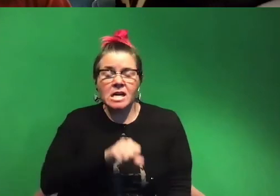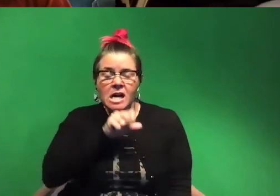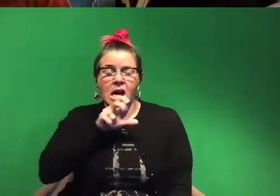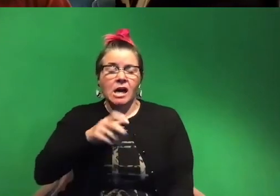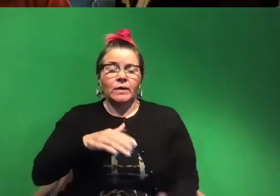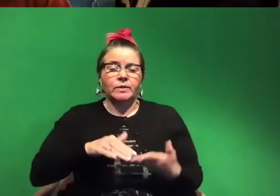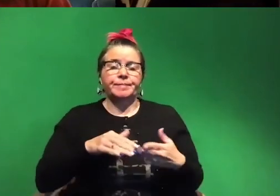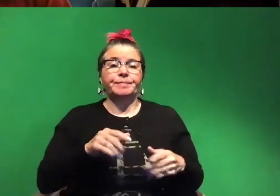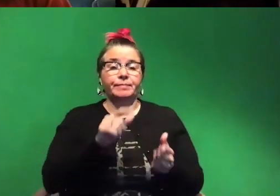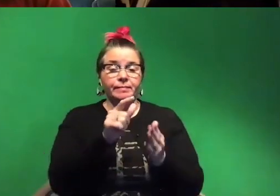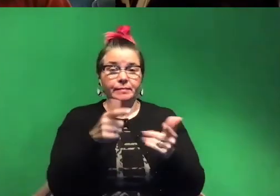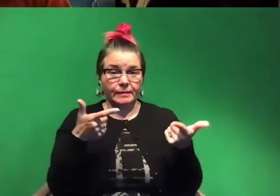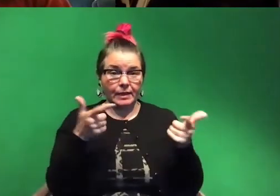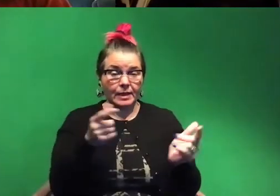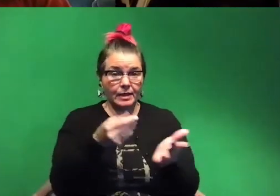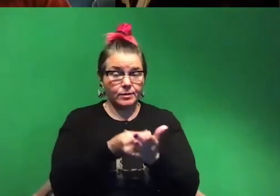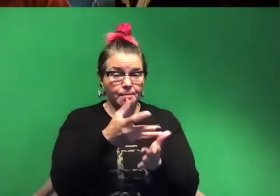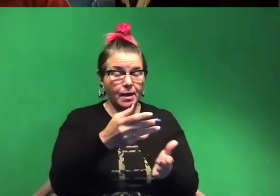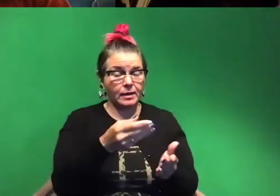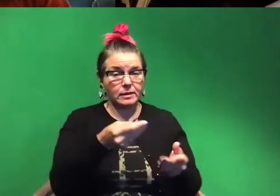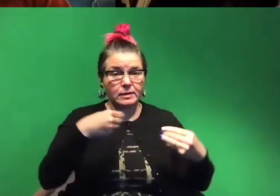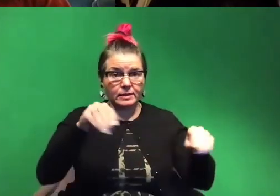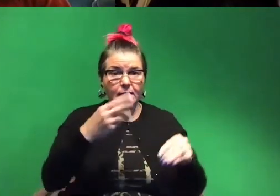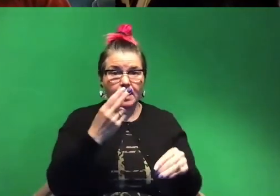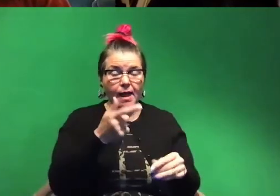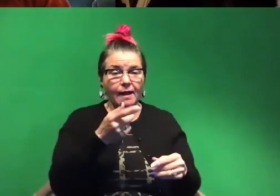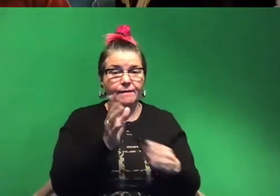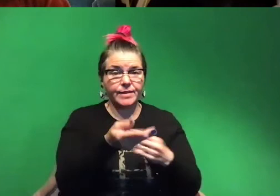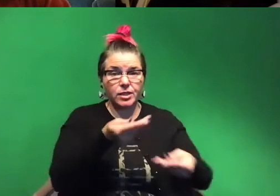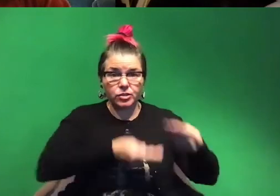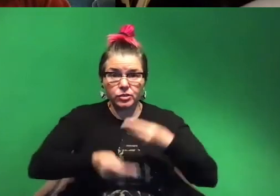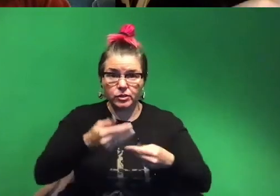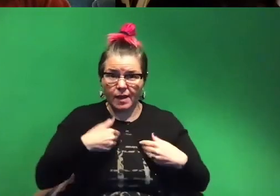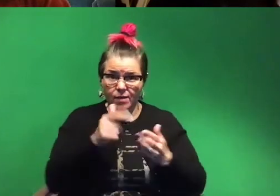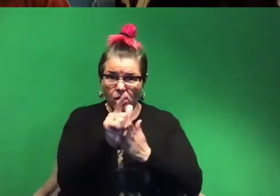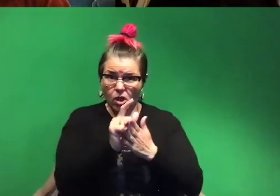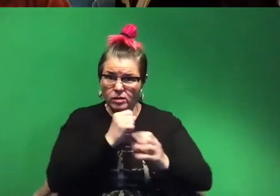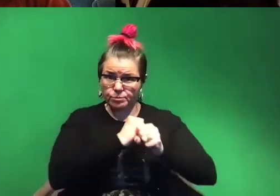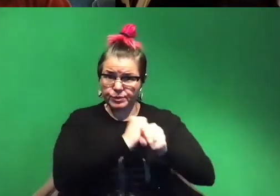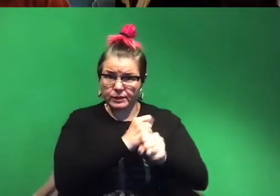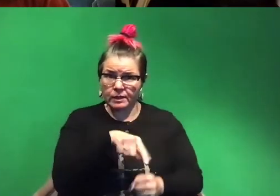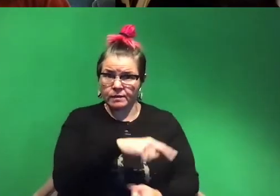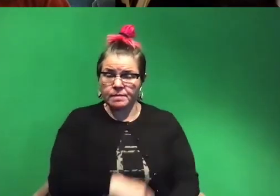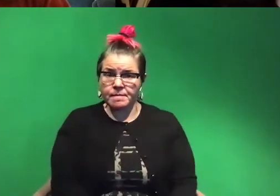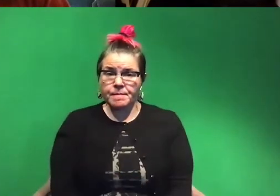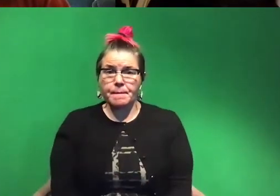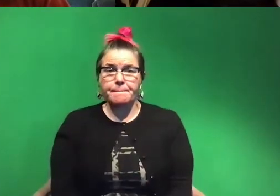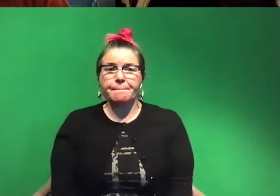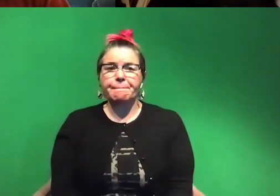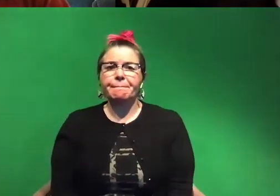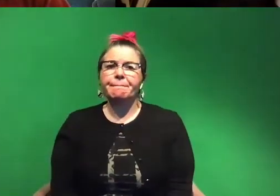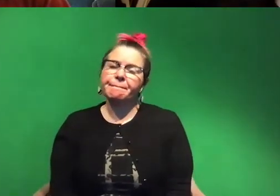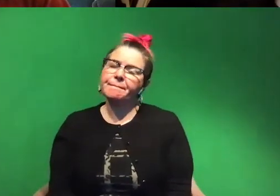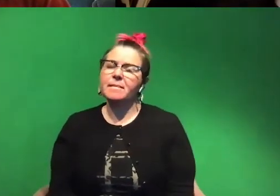Is it legal to buy and sell hagfish? And are there any laws that protect hagfish? I'm sure it